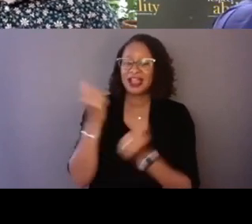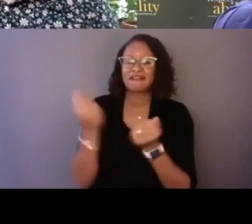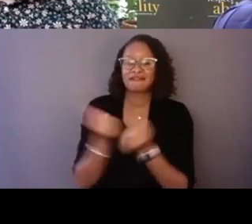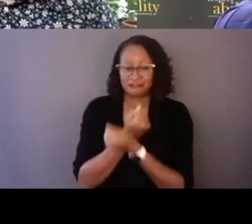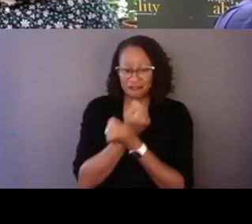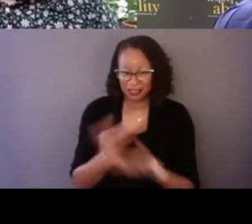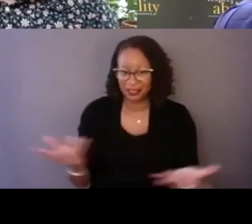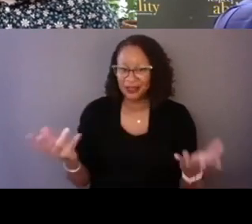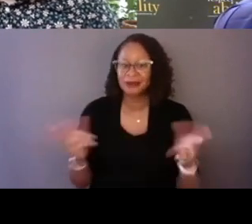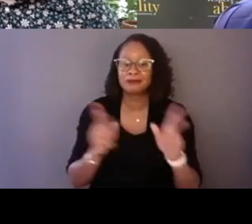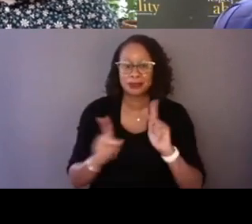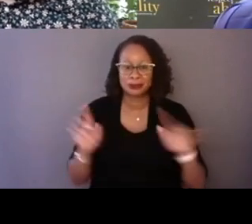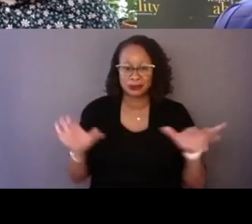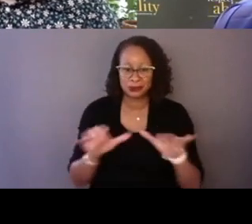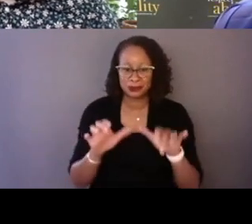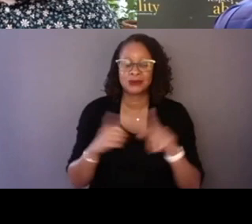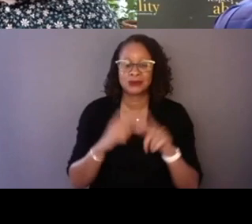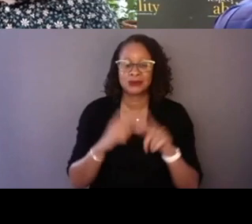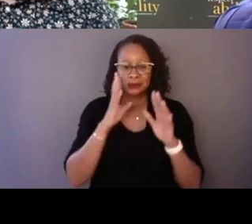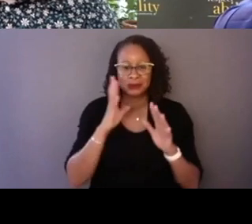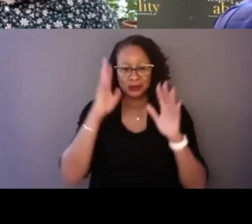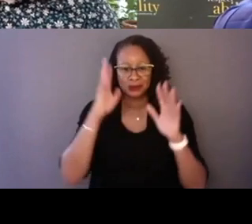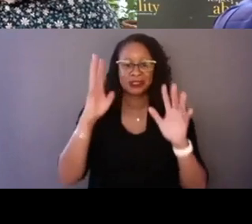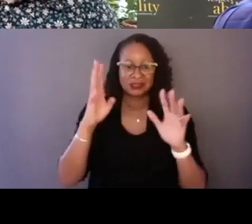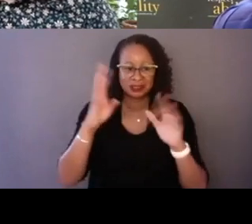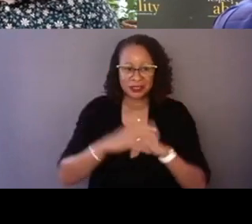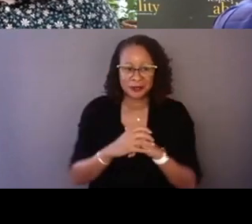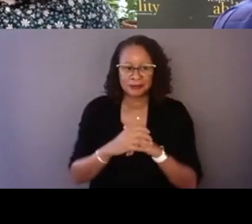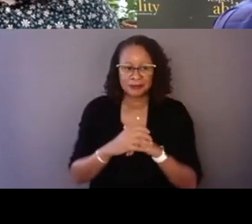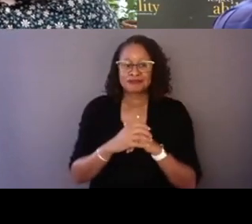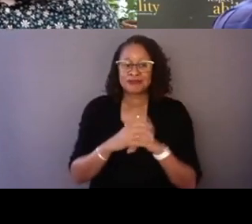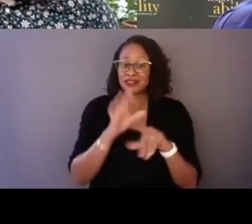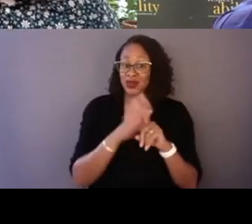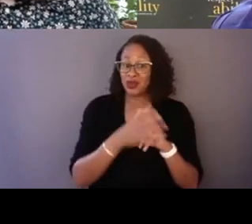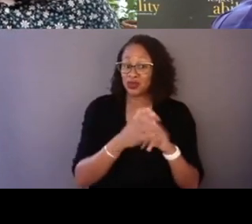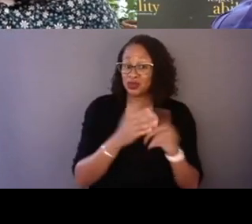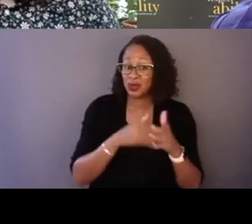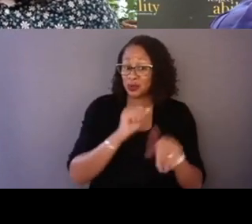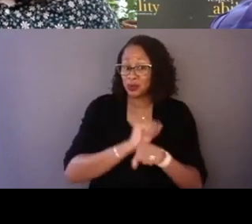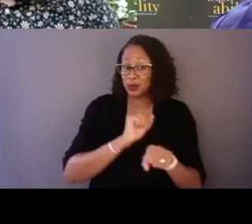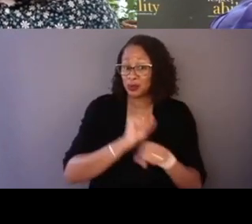that people do to create that culture.